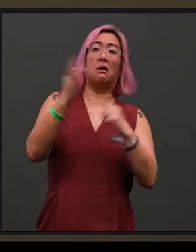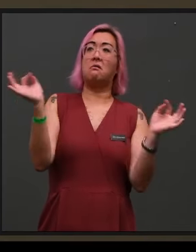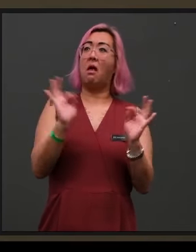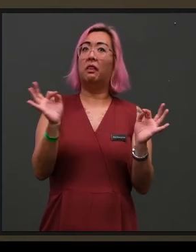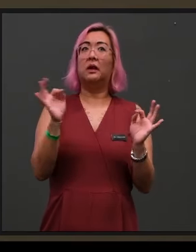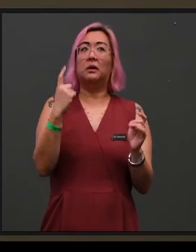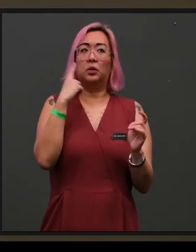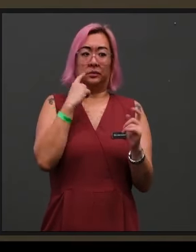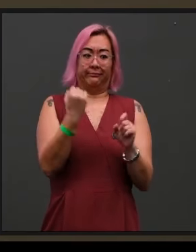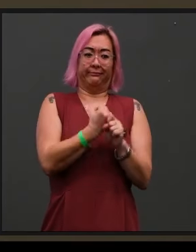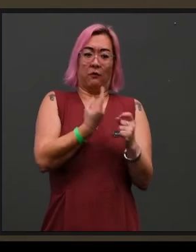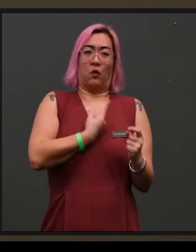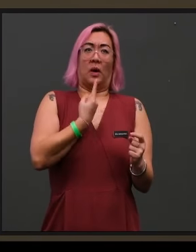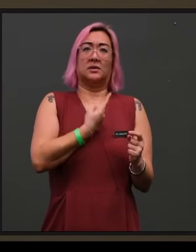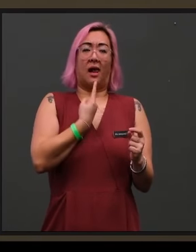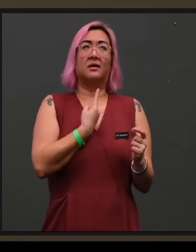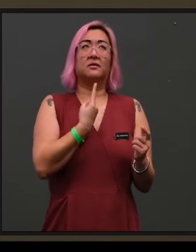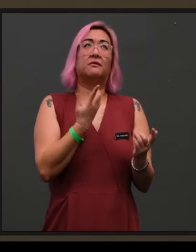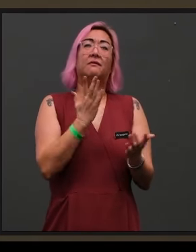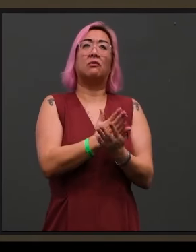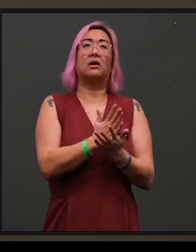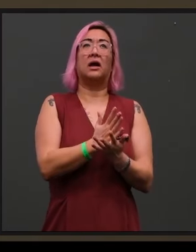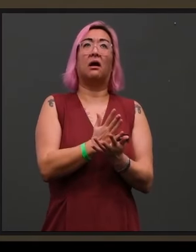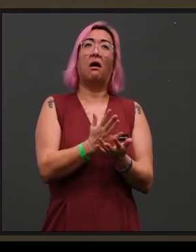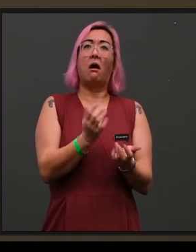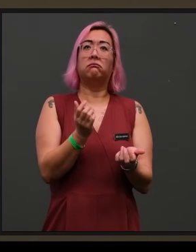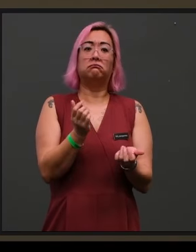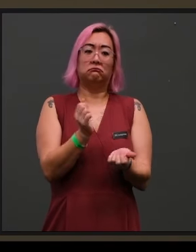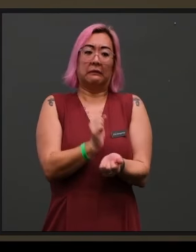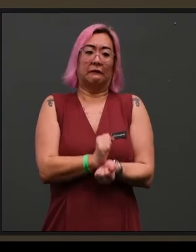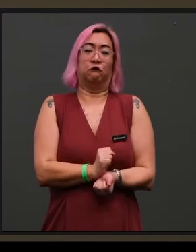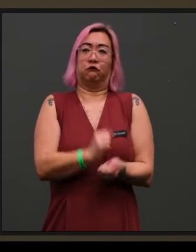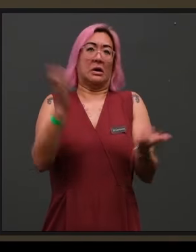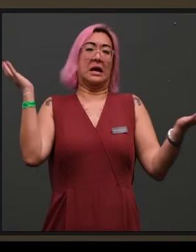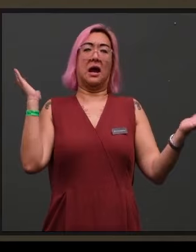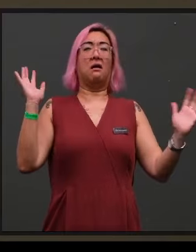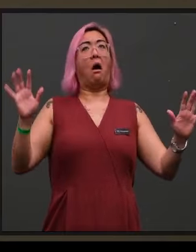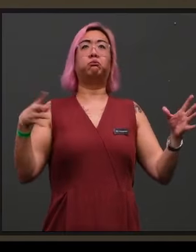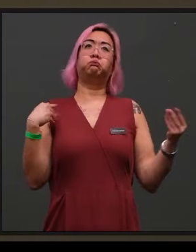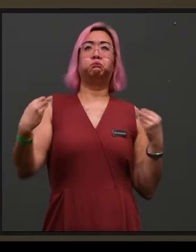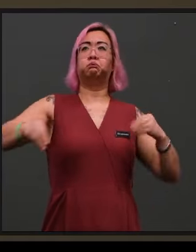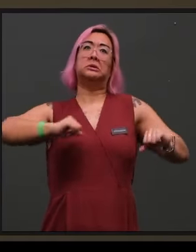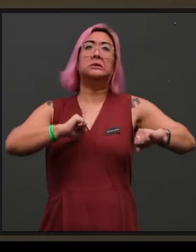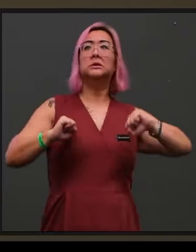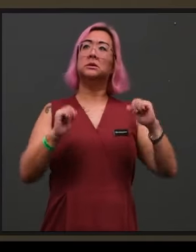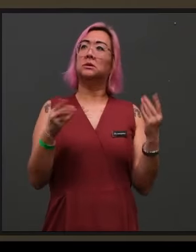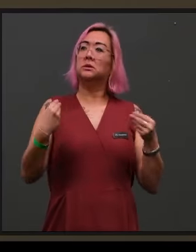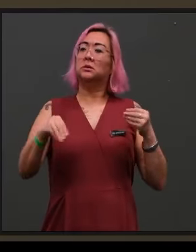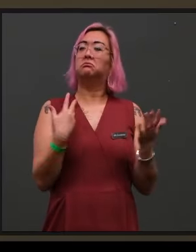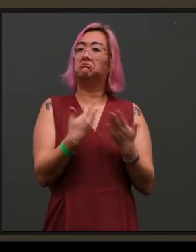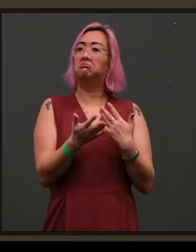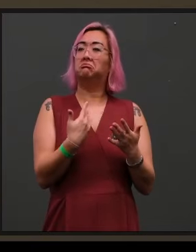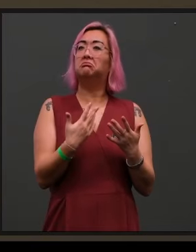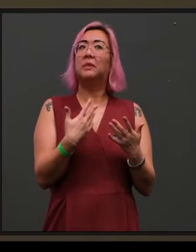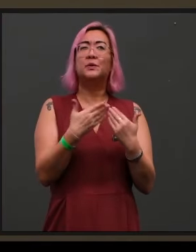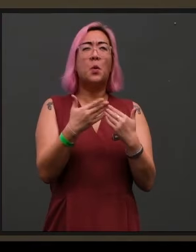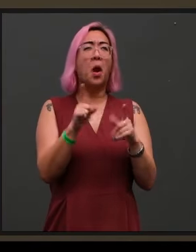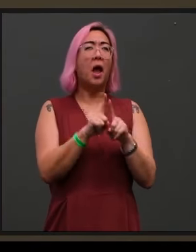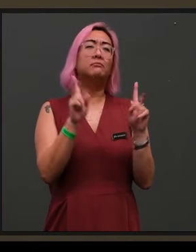of freeing in a way. We didn't have to worry too much about what it would end up being. It was more of an exercise for